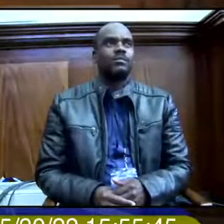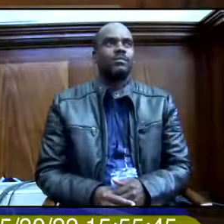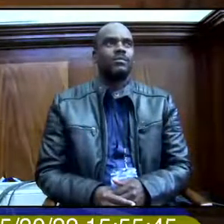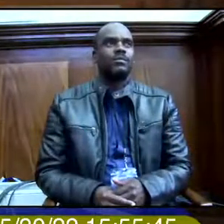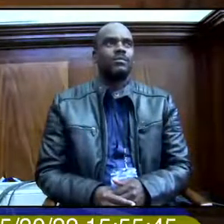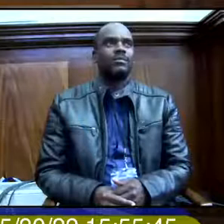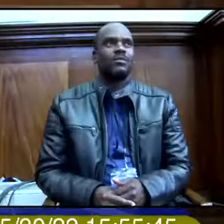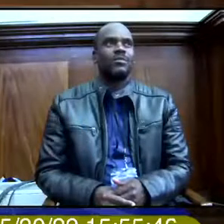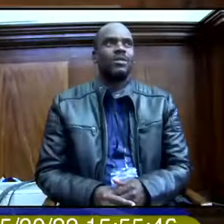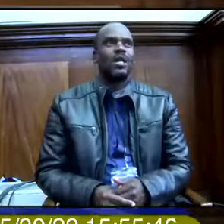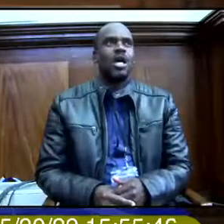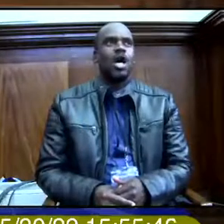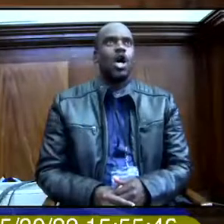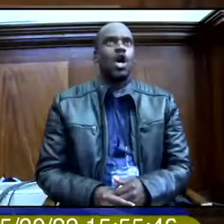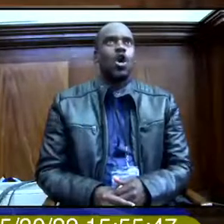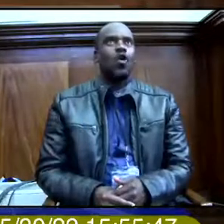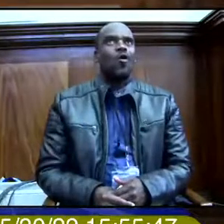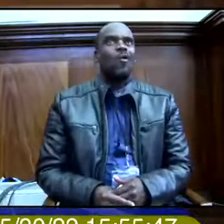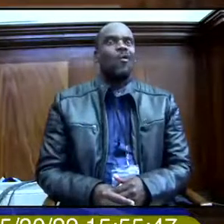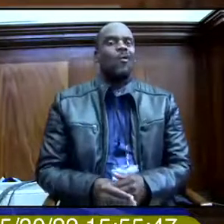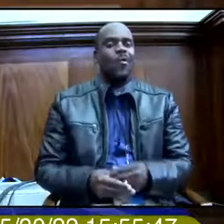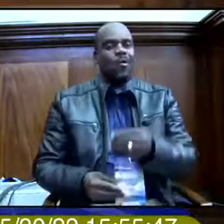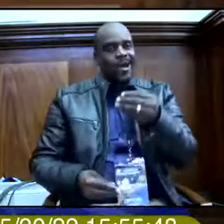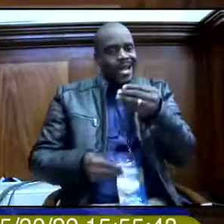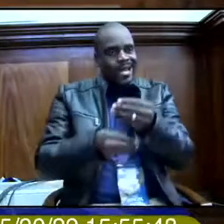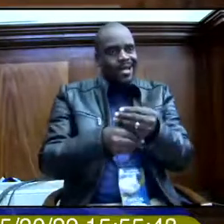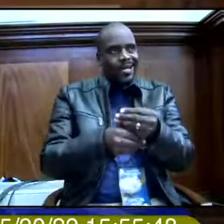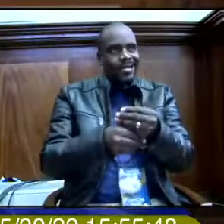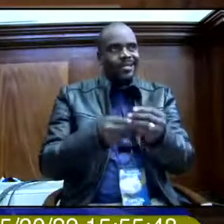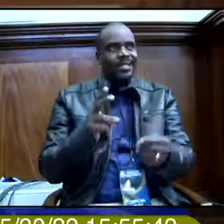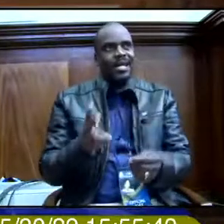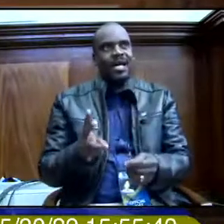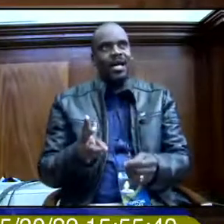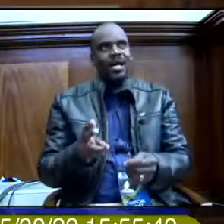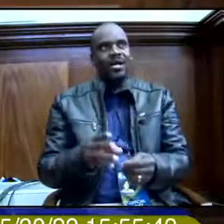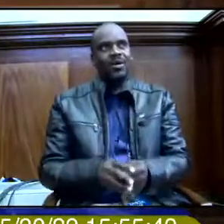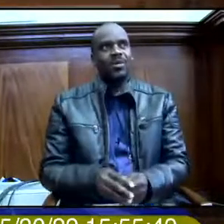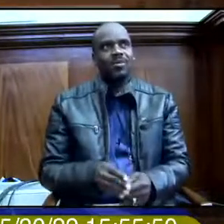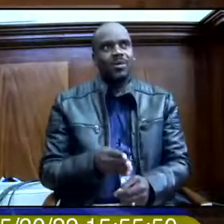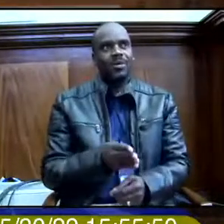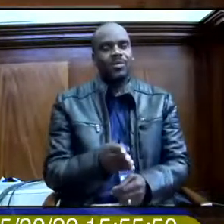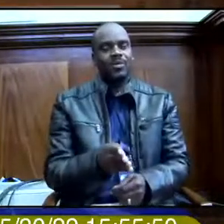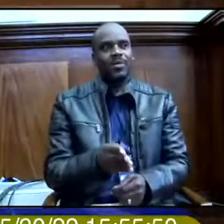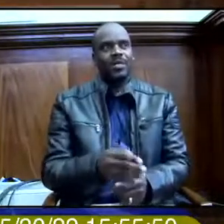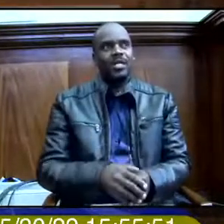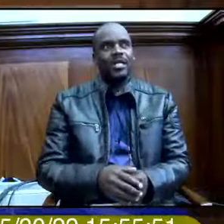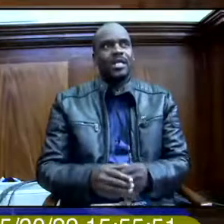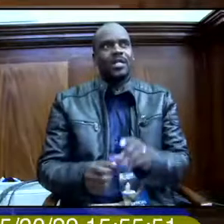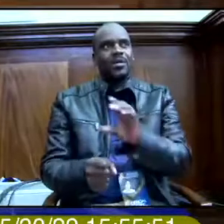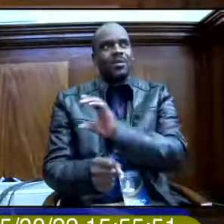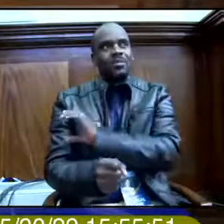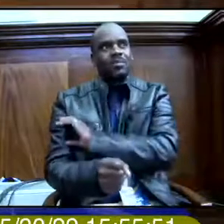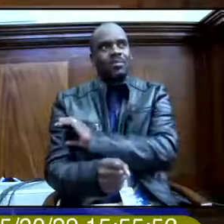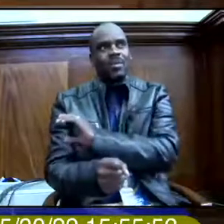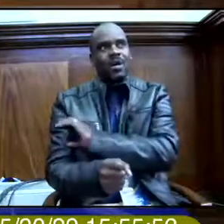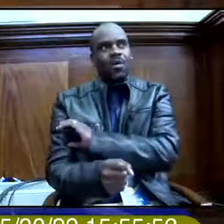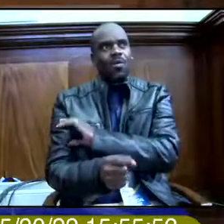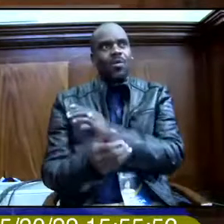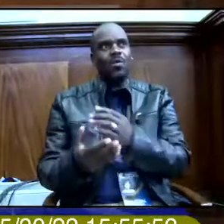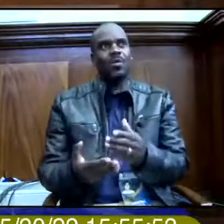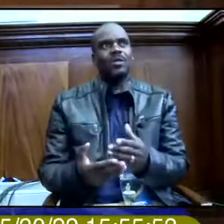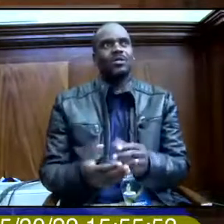and to add more salt to the wound it even went out to use the powers of courts to actually